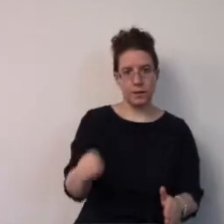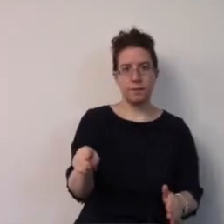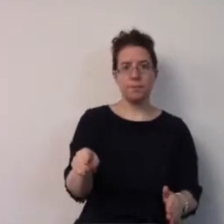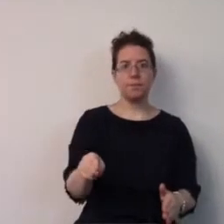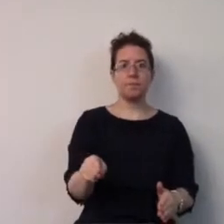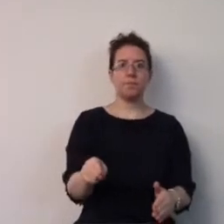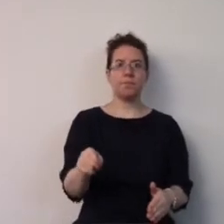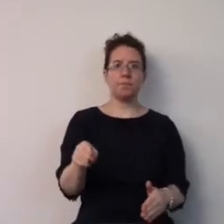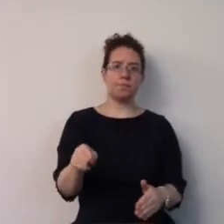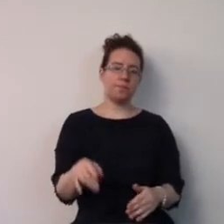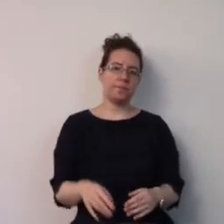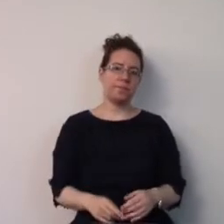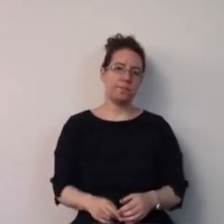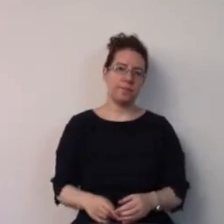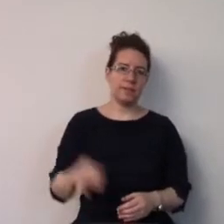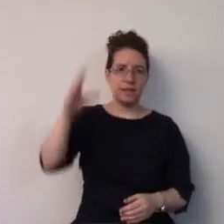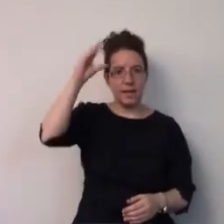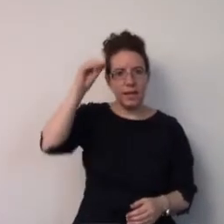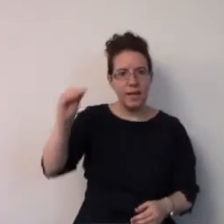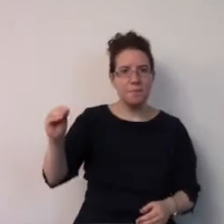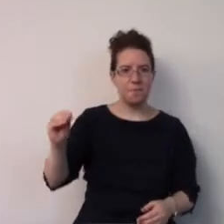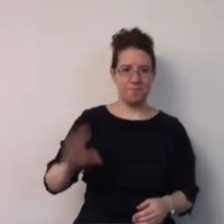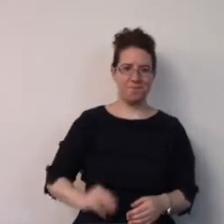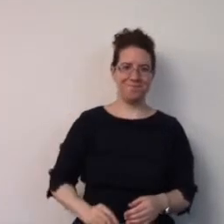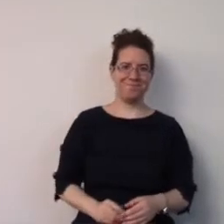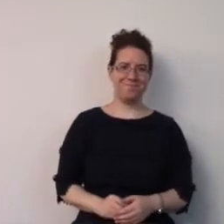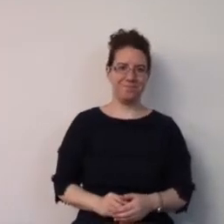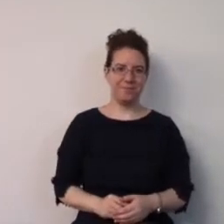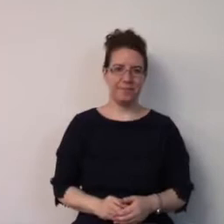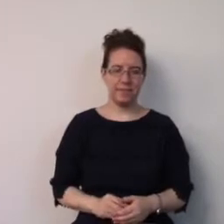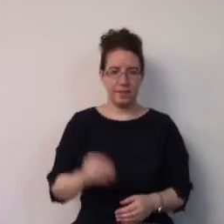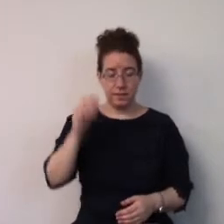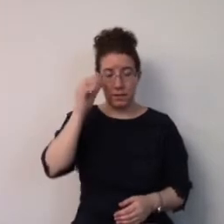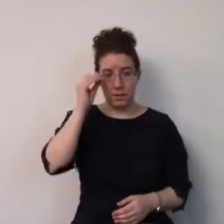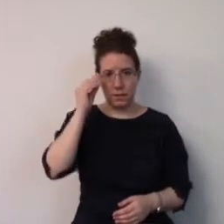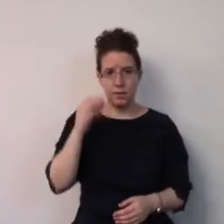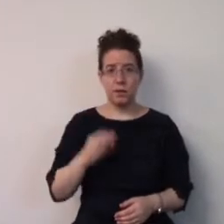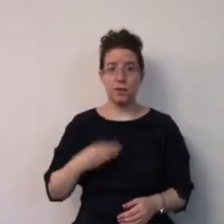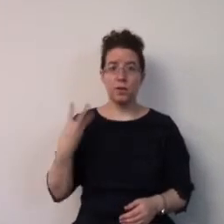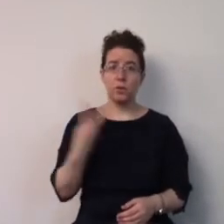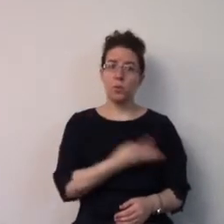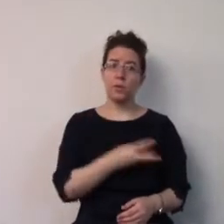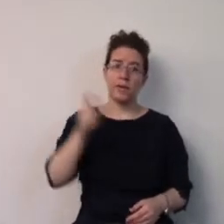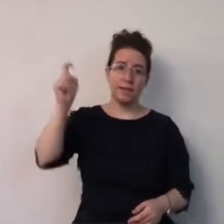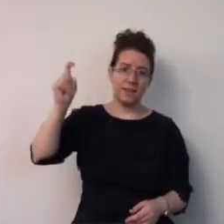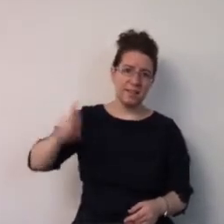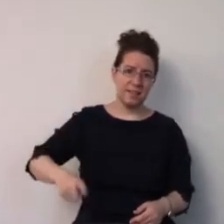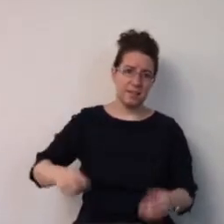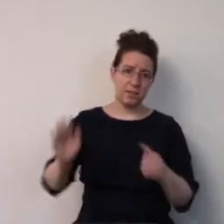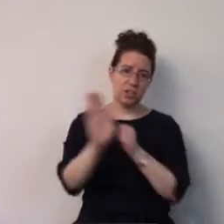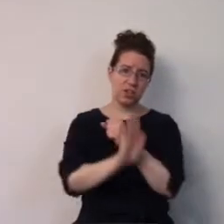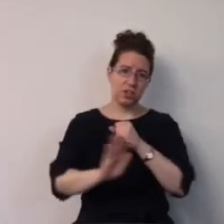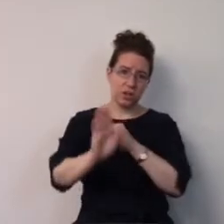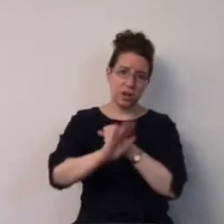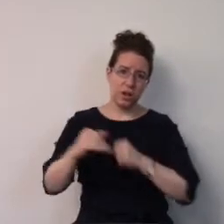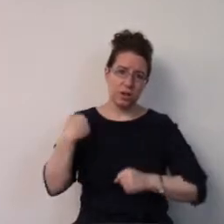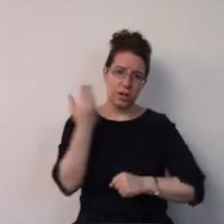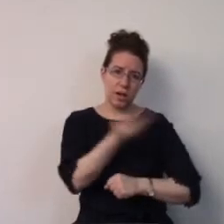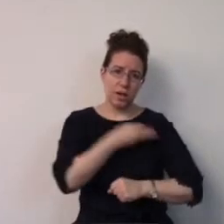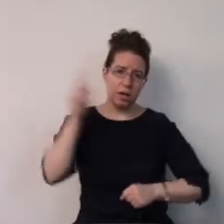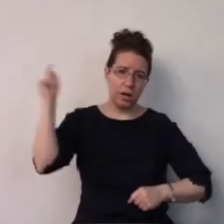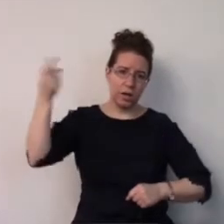We gotta guard our eternal inheritance. Right. Yes. It's described that in the Bible as don't let